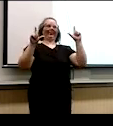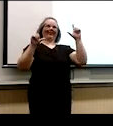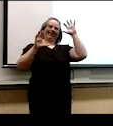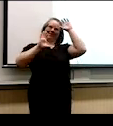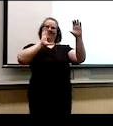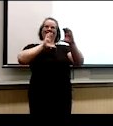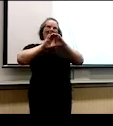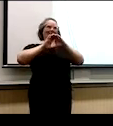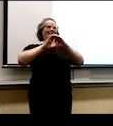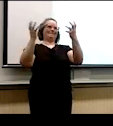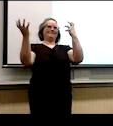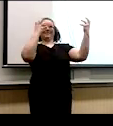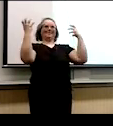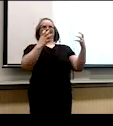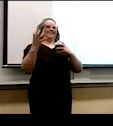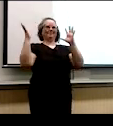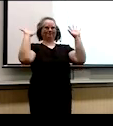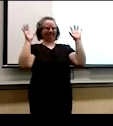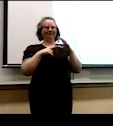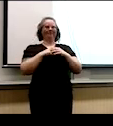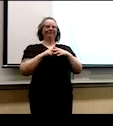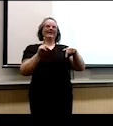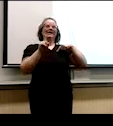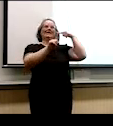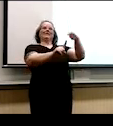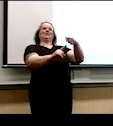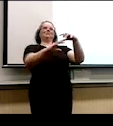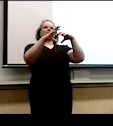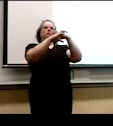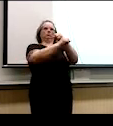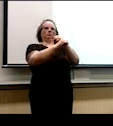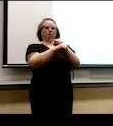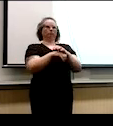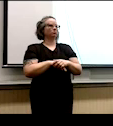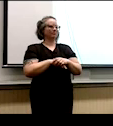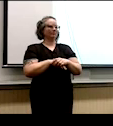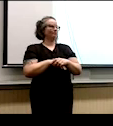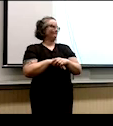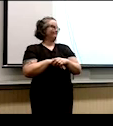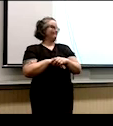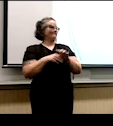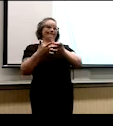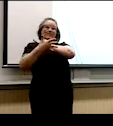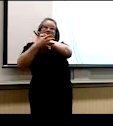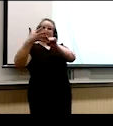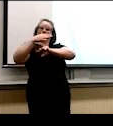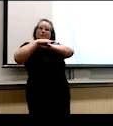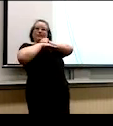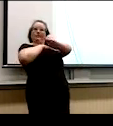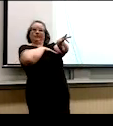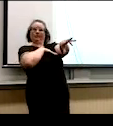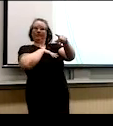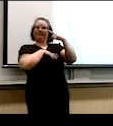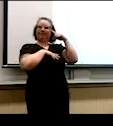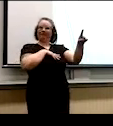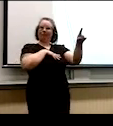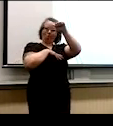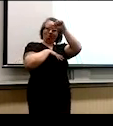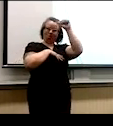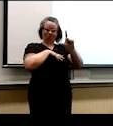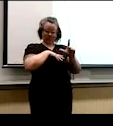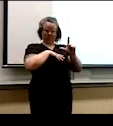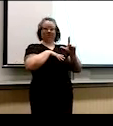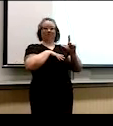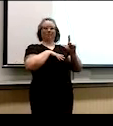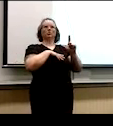Okay, so to summarize, so the learning goals were list the contributing factors for Alzheimer's disease for people with